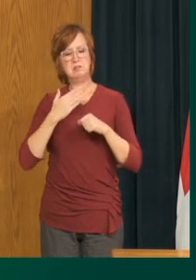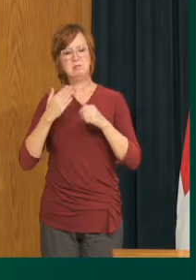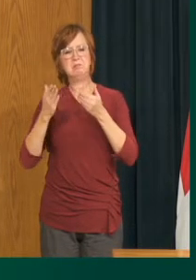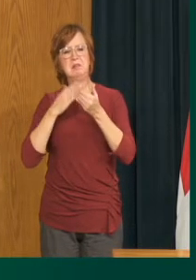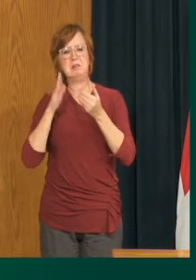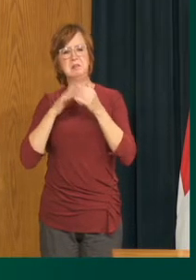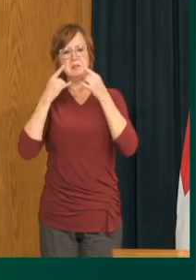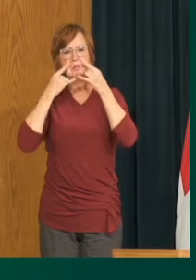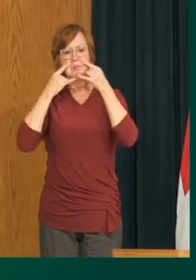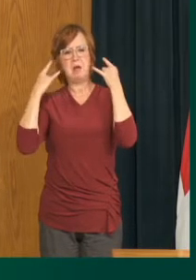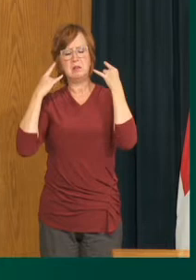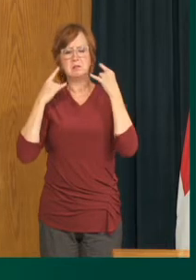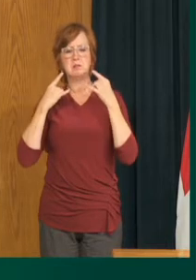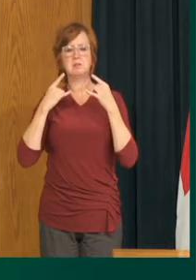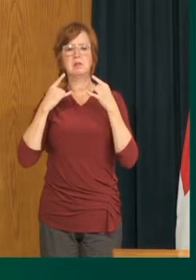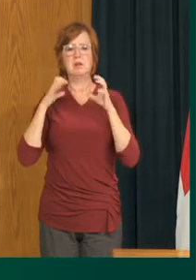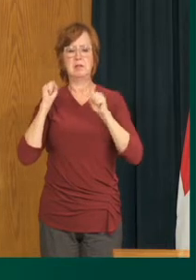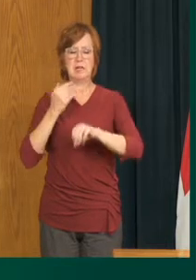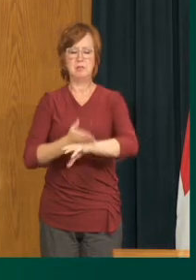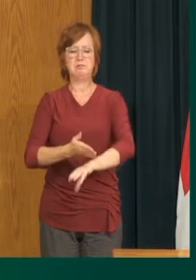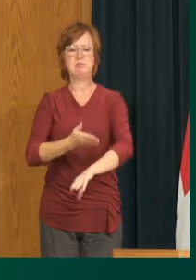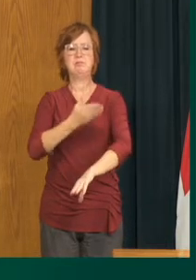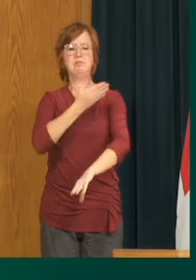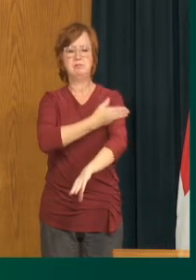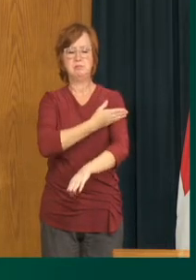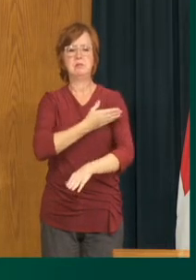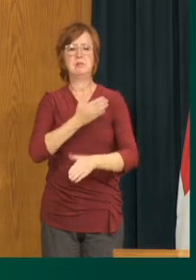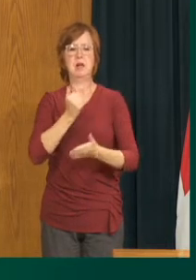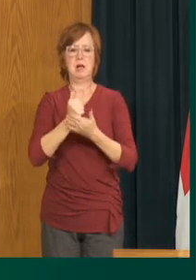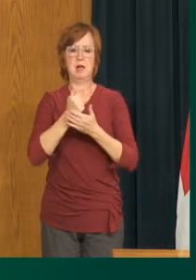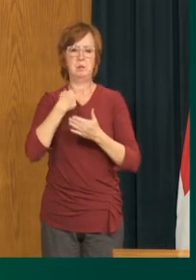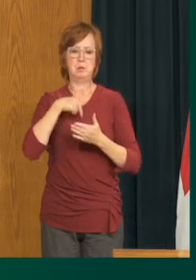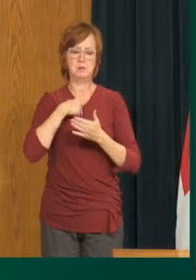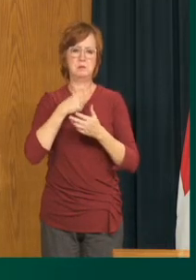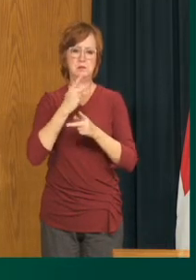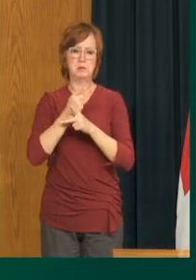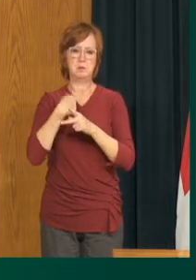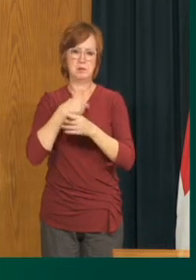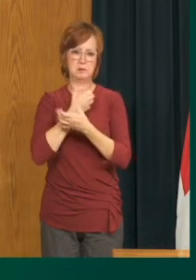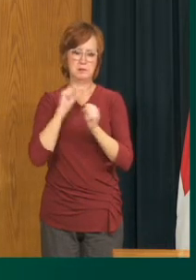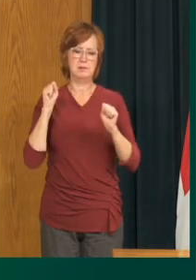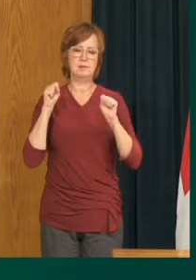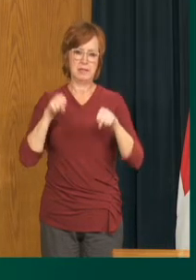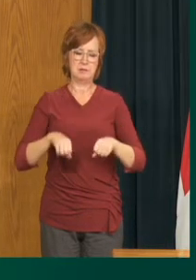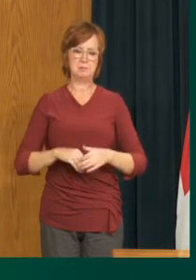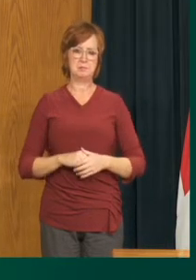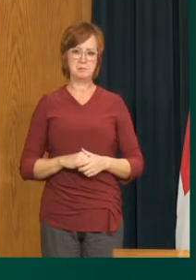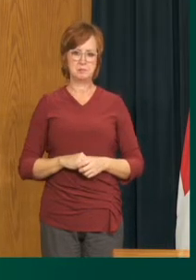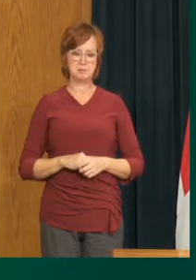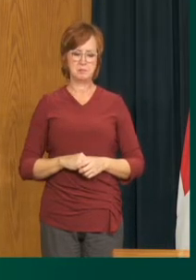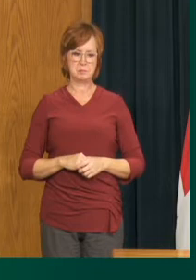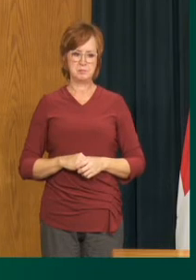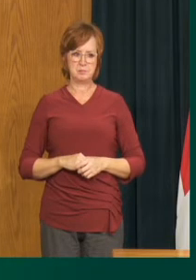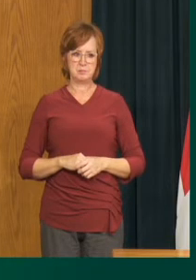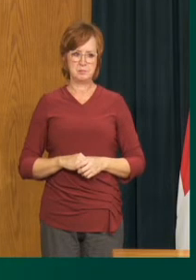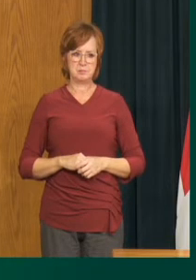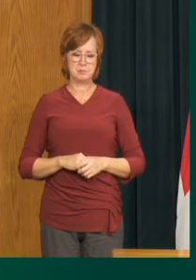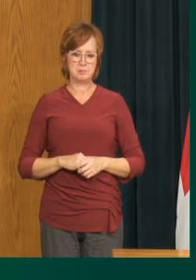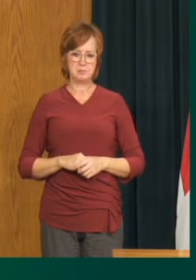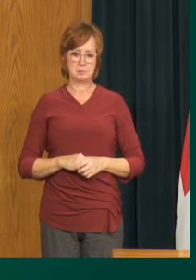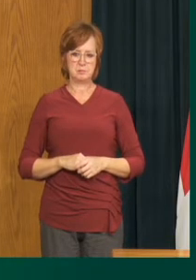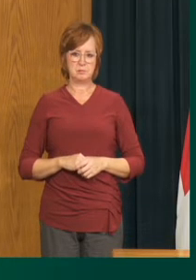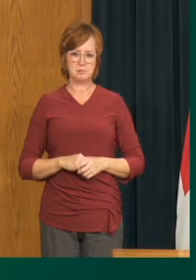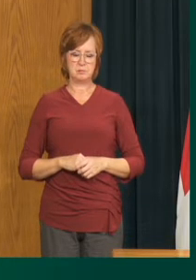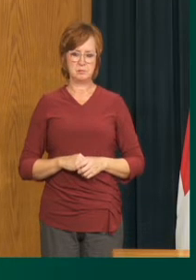indoor spaces, public spaces, when we're not with people who are part of our extended